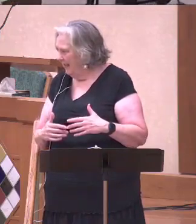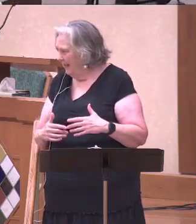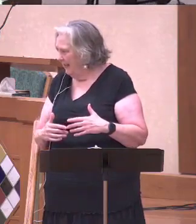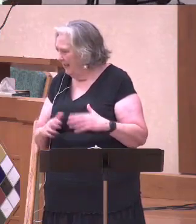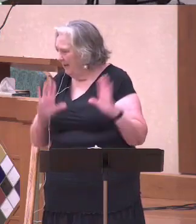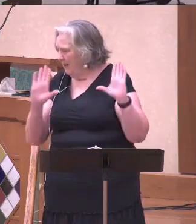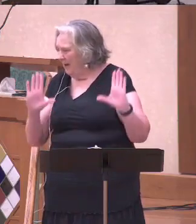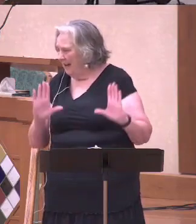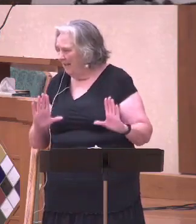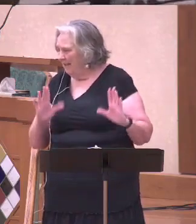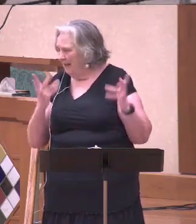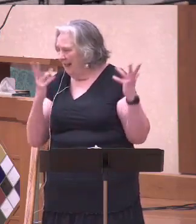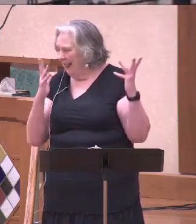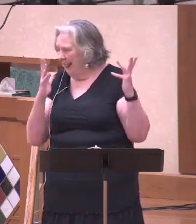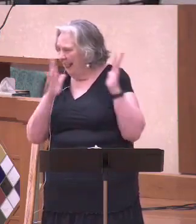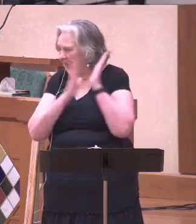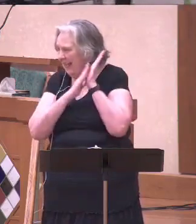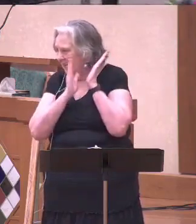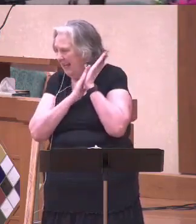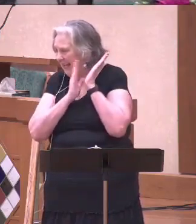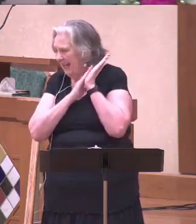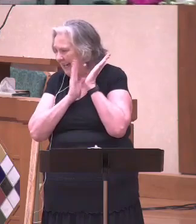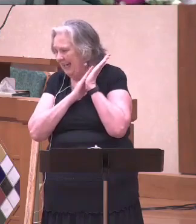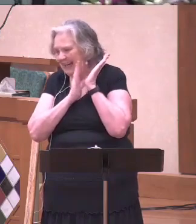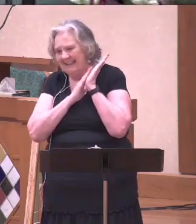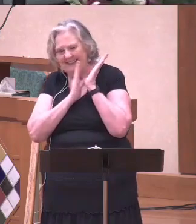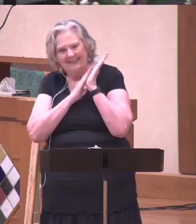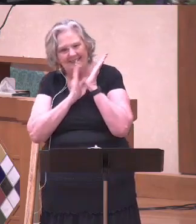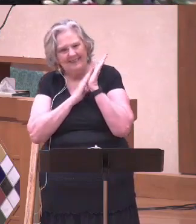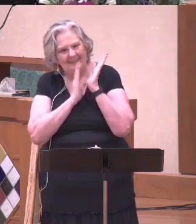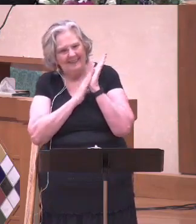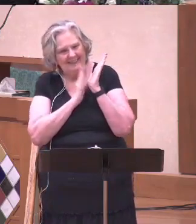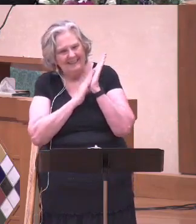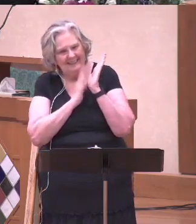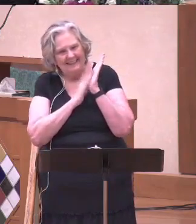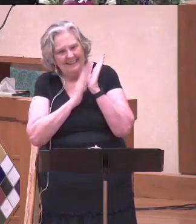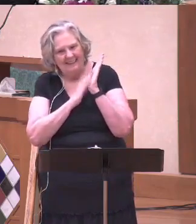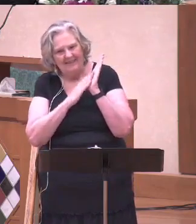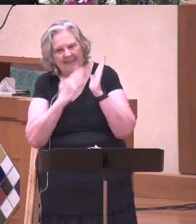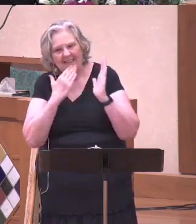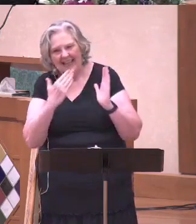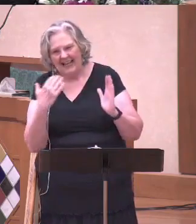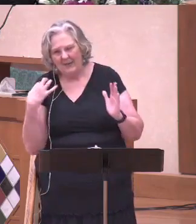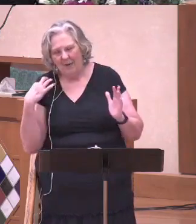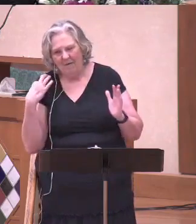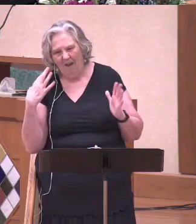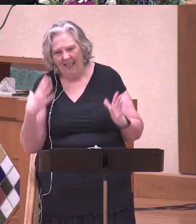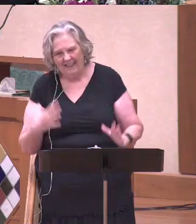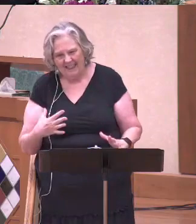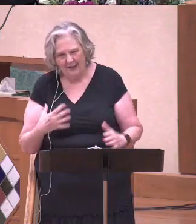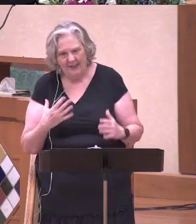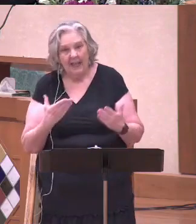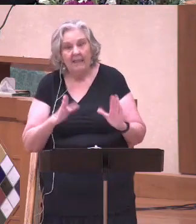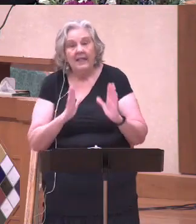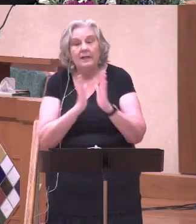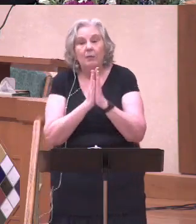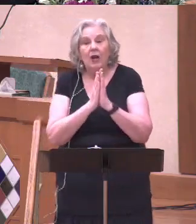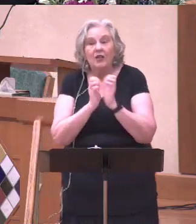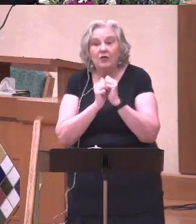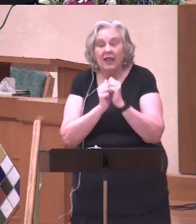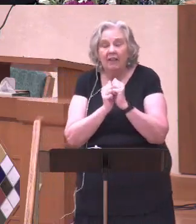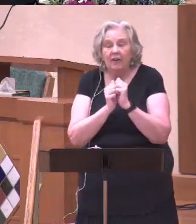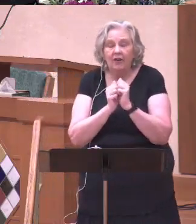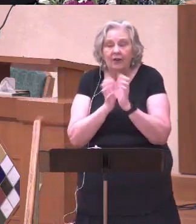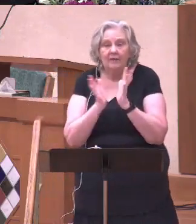Wonderful. Another round of applause. Good work. And thanks to our volunteers. And let's pray together. Will you fold